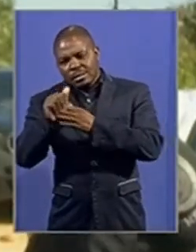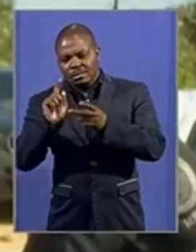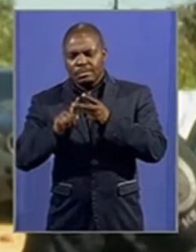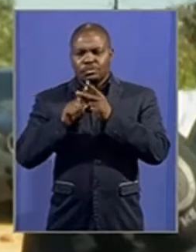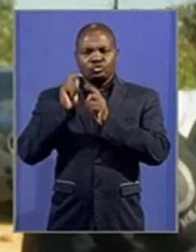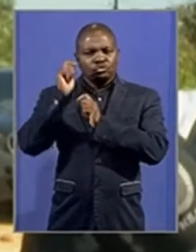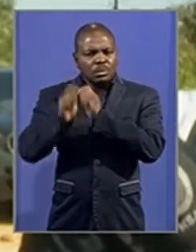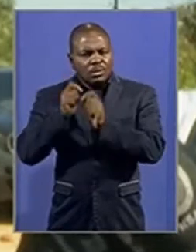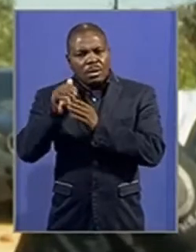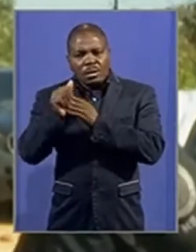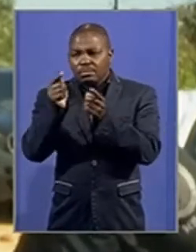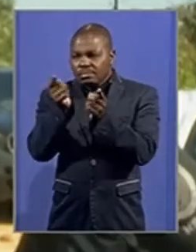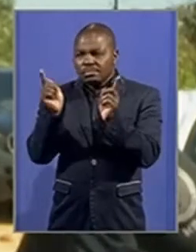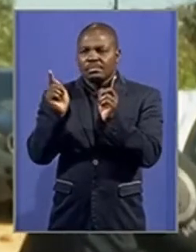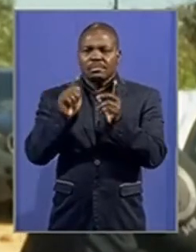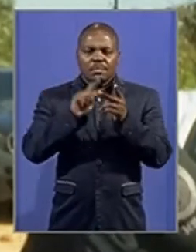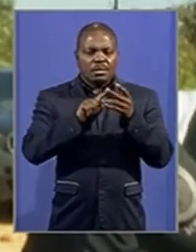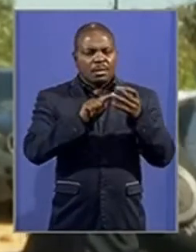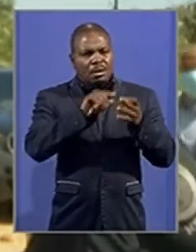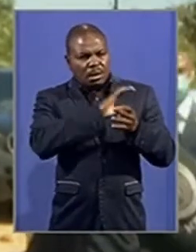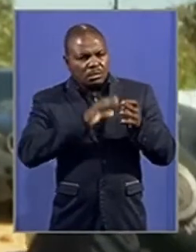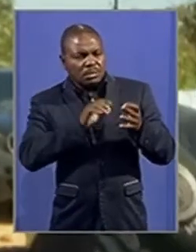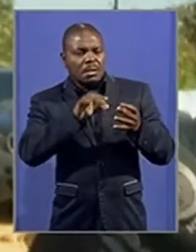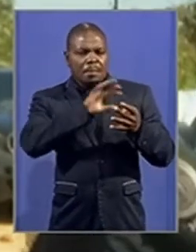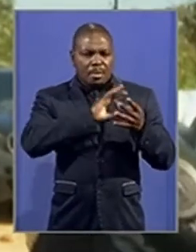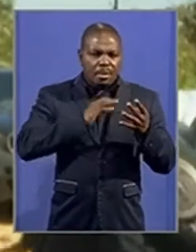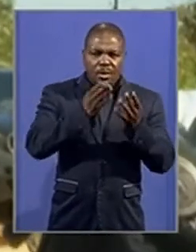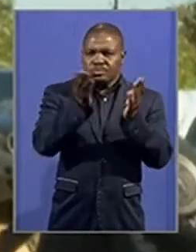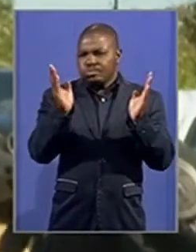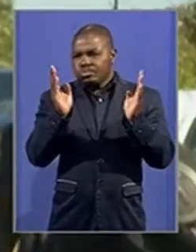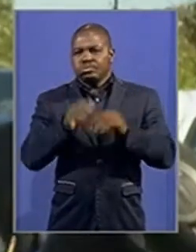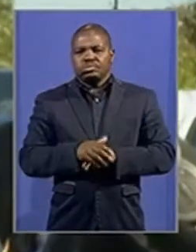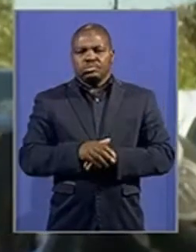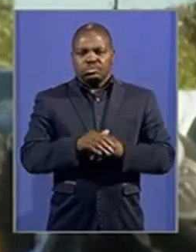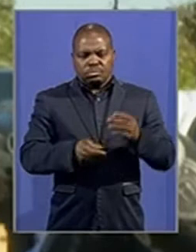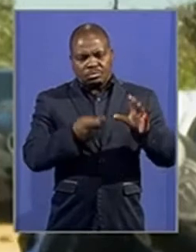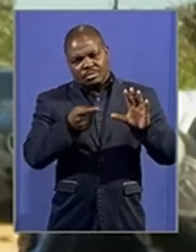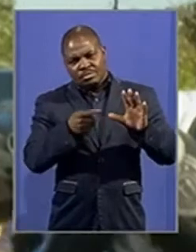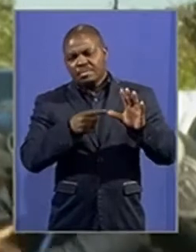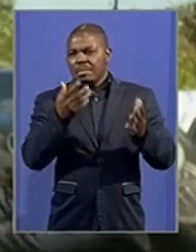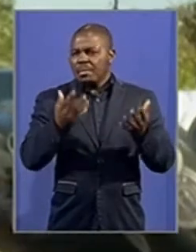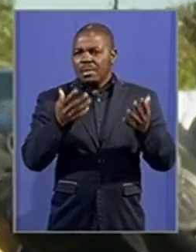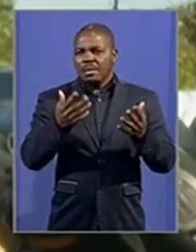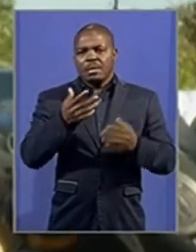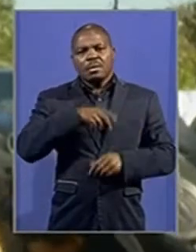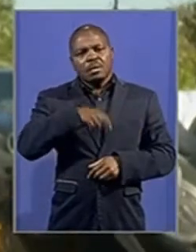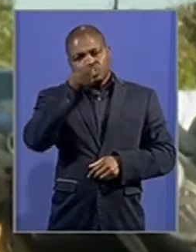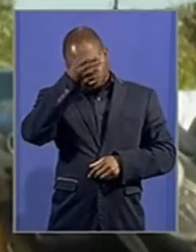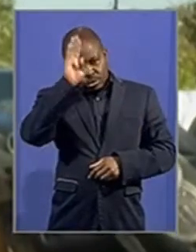leaders, our councillors and the mayor, as well as our